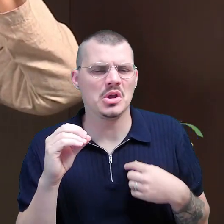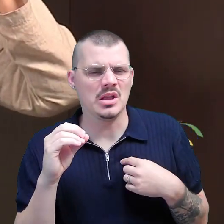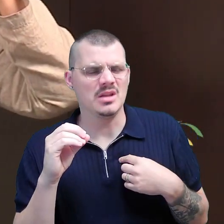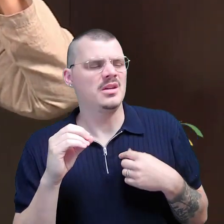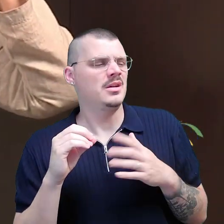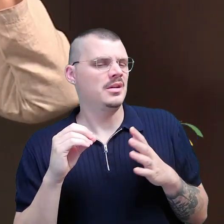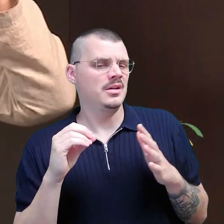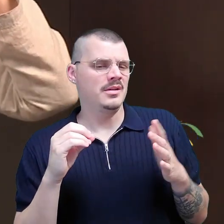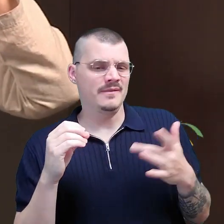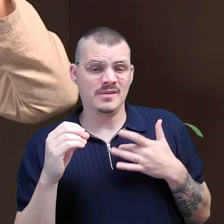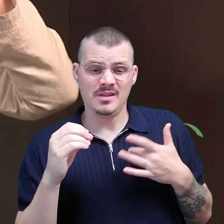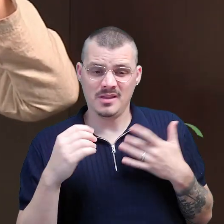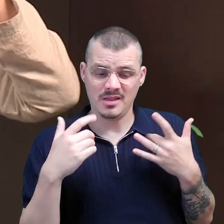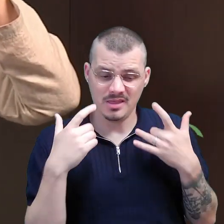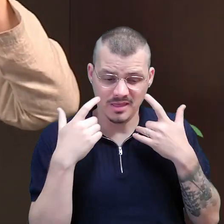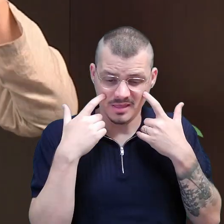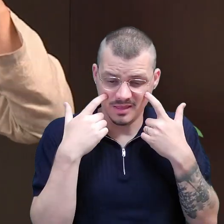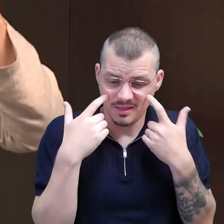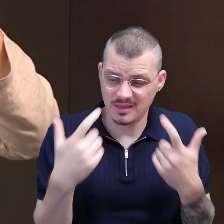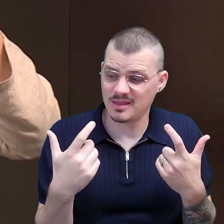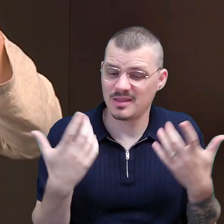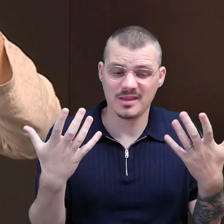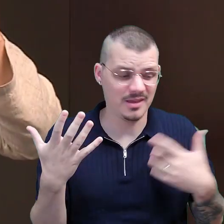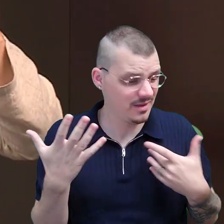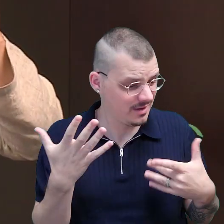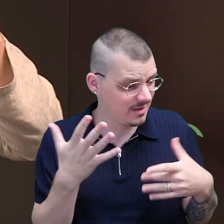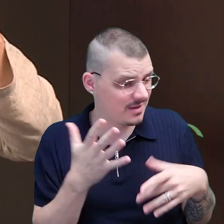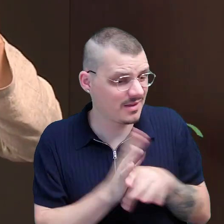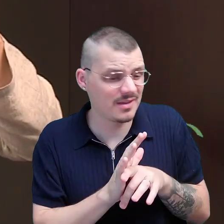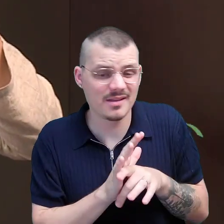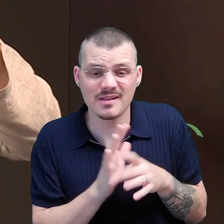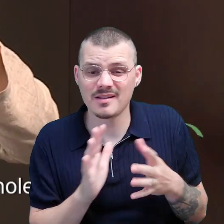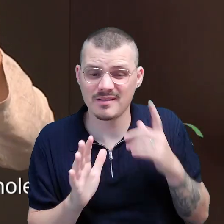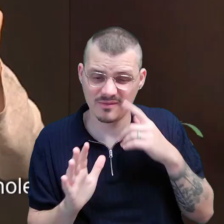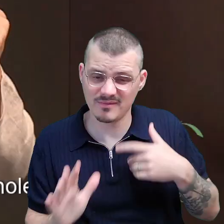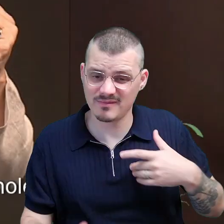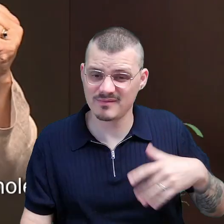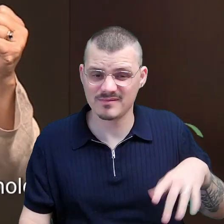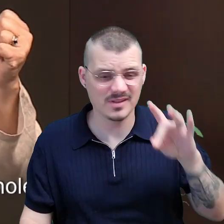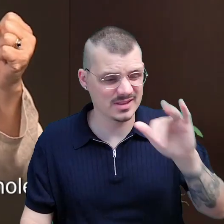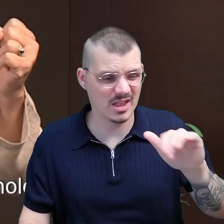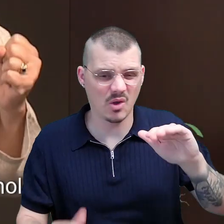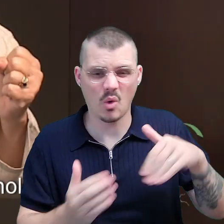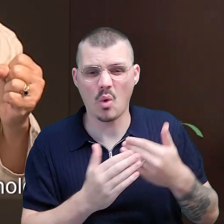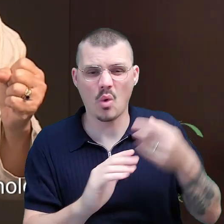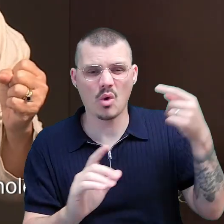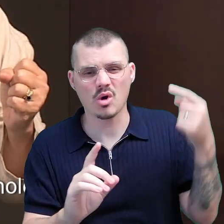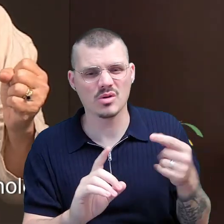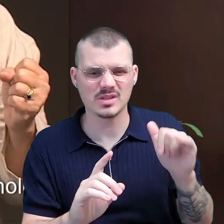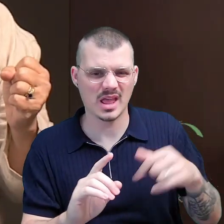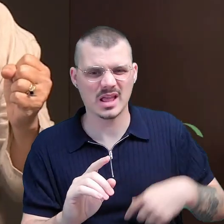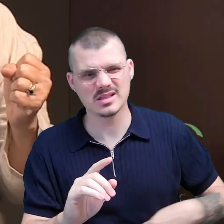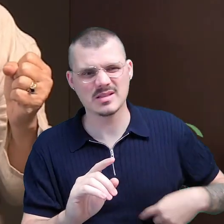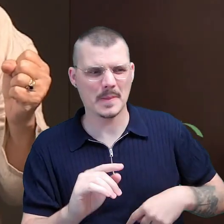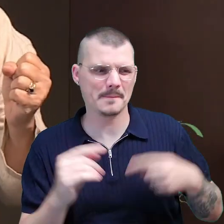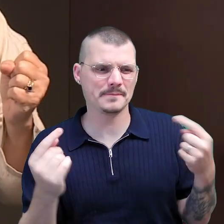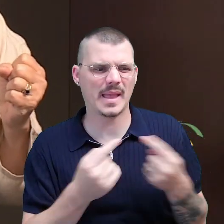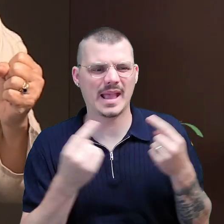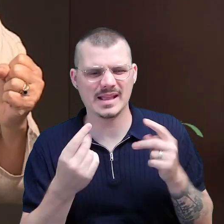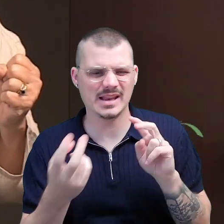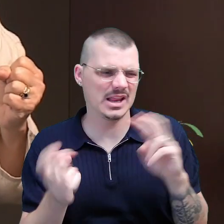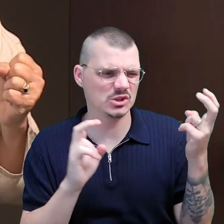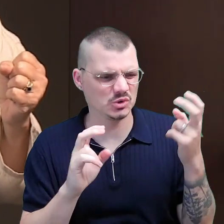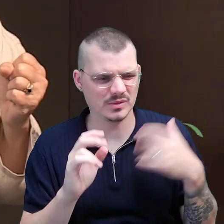So I'm feeling pretty full of myself because we have smacked down this whole